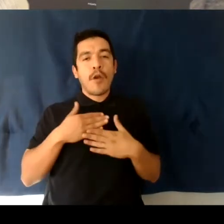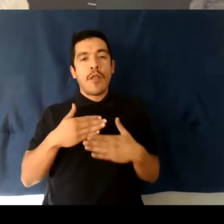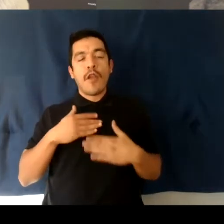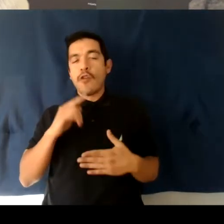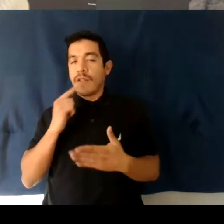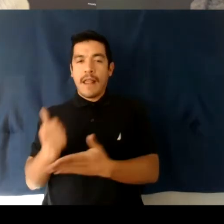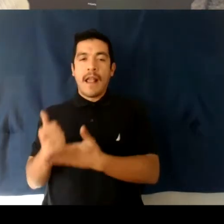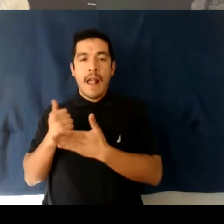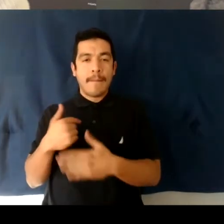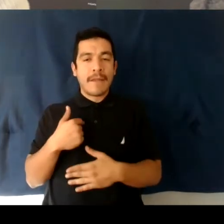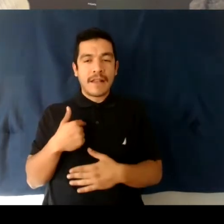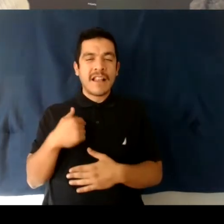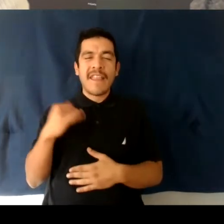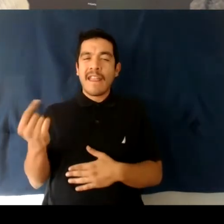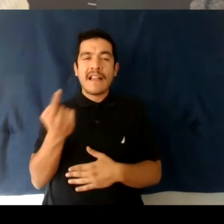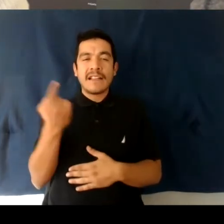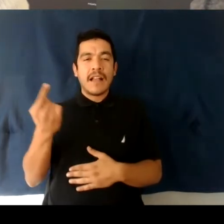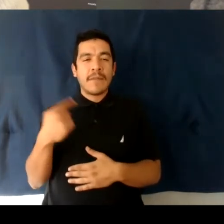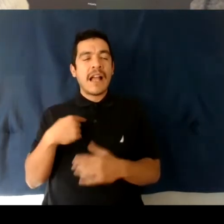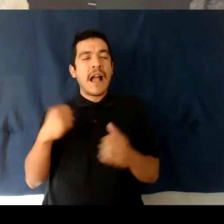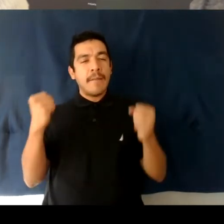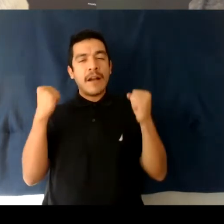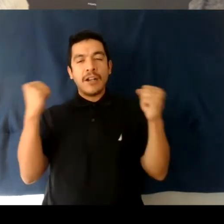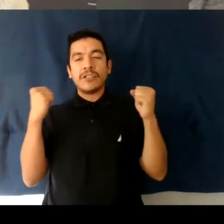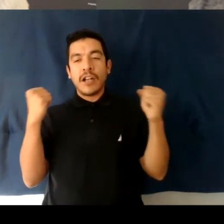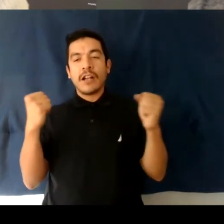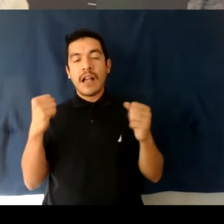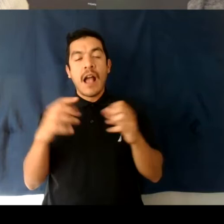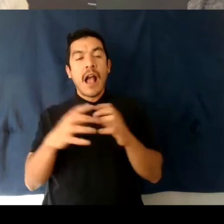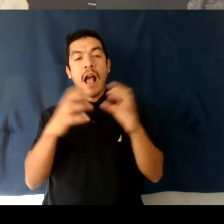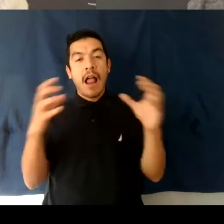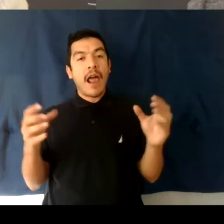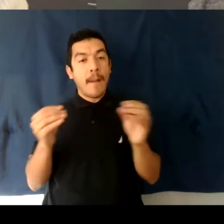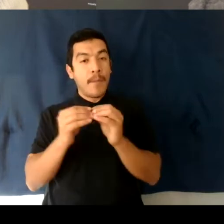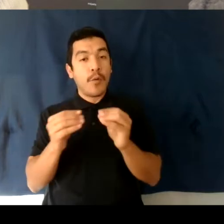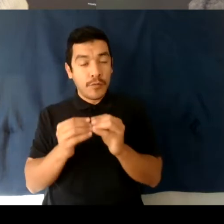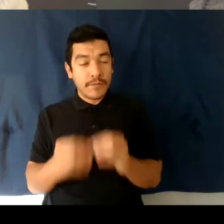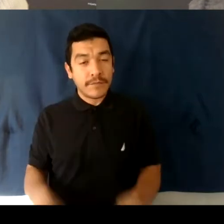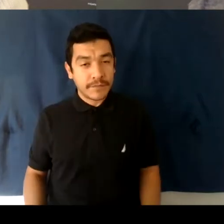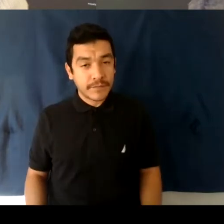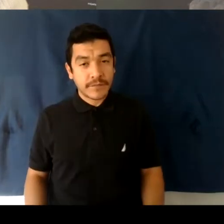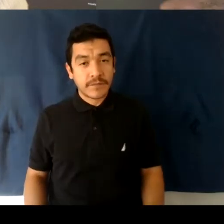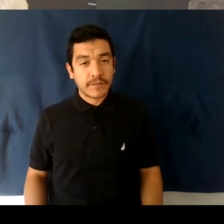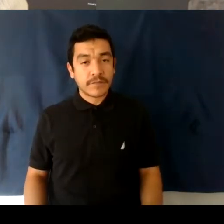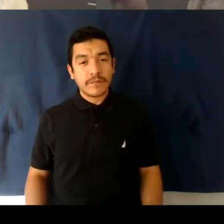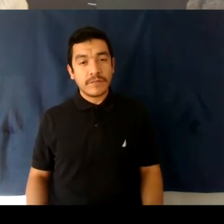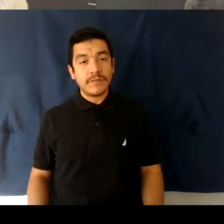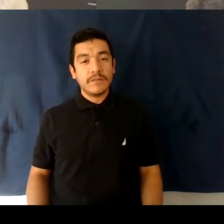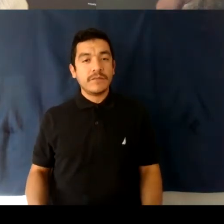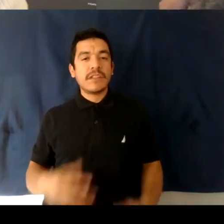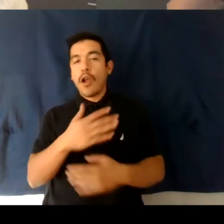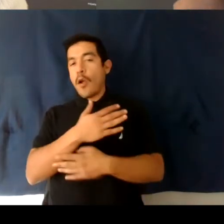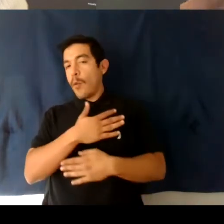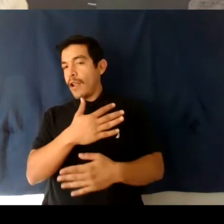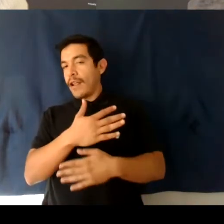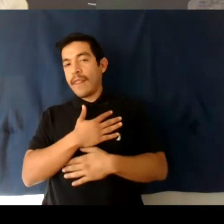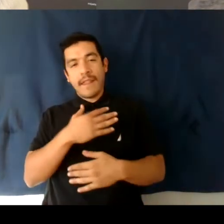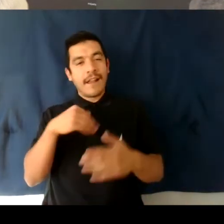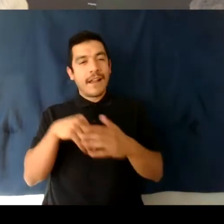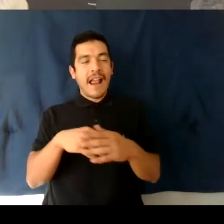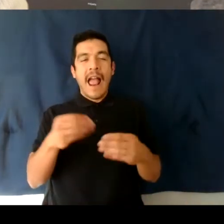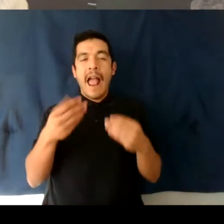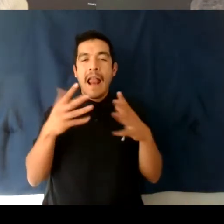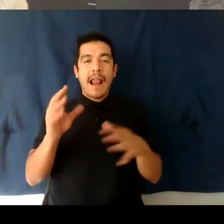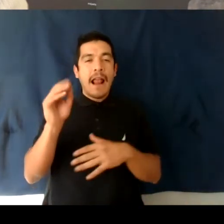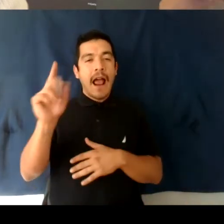been helping me. That's something I've been exercising a lot more. It's just, breathing it in and letting